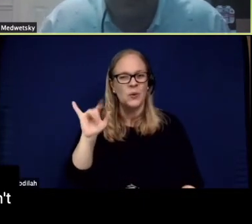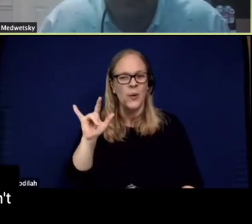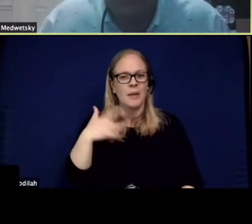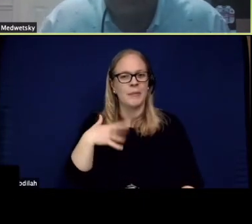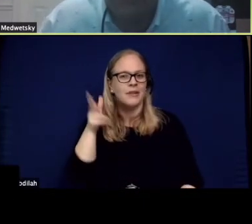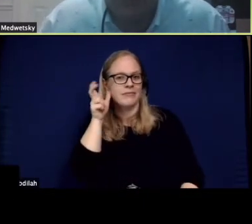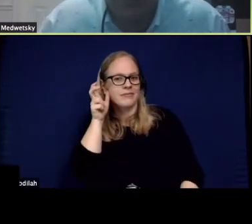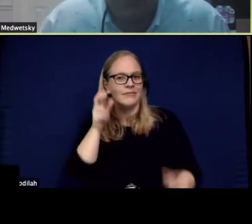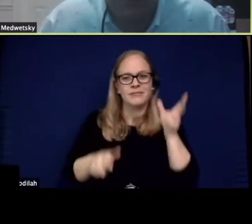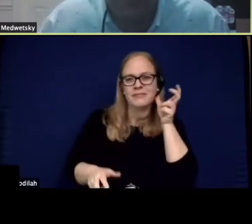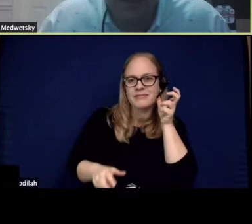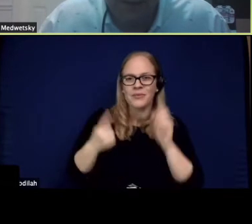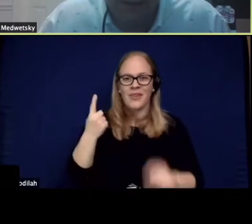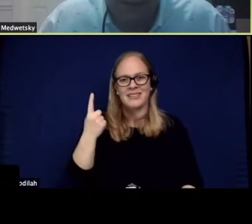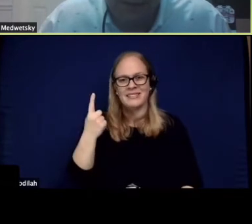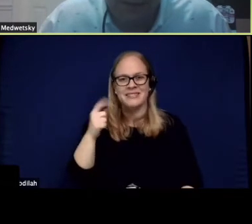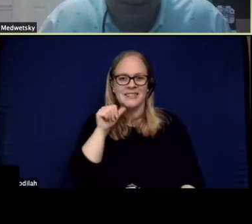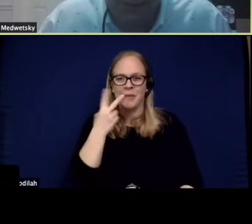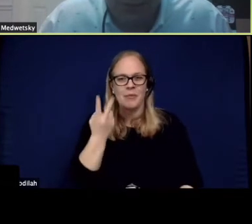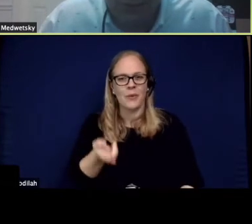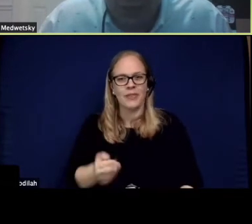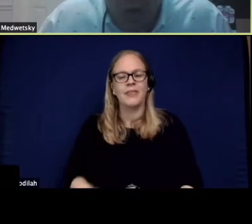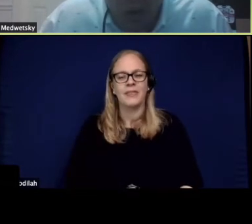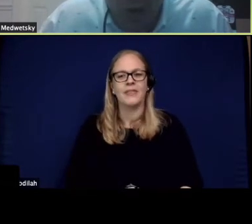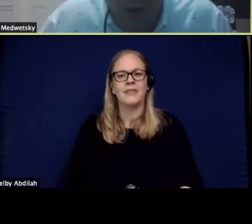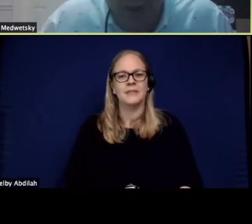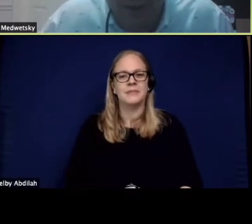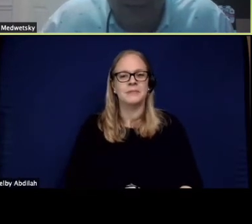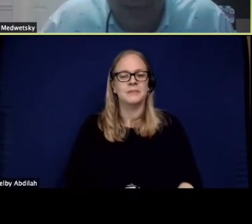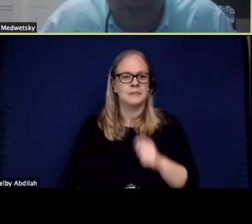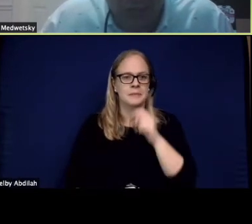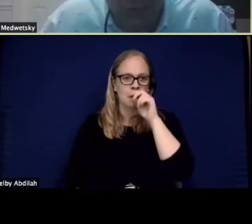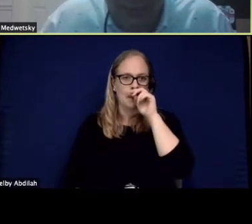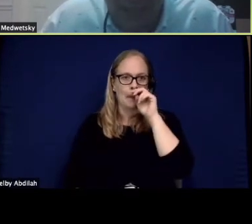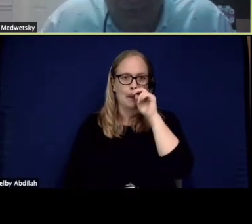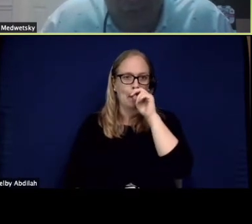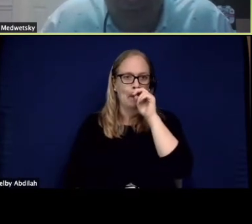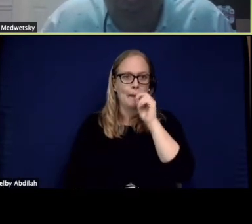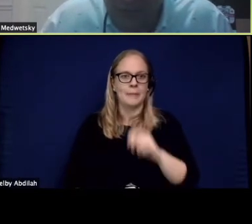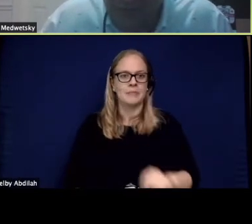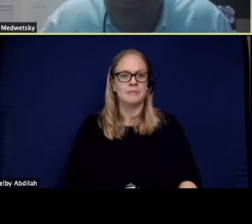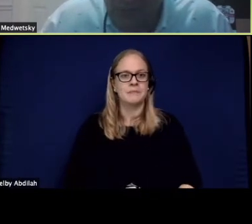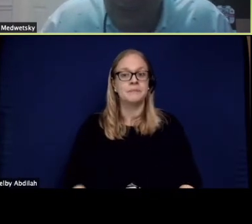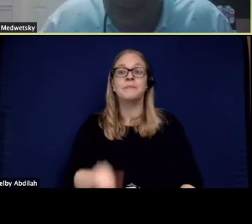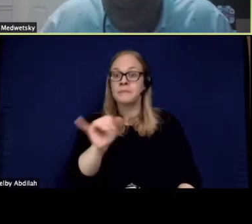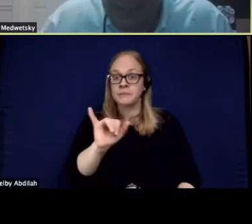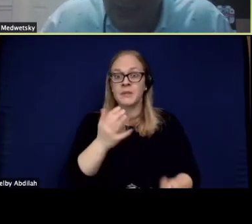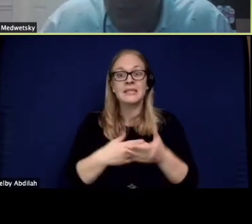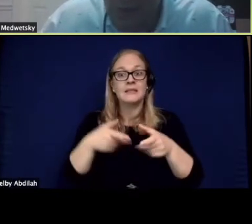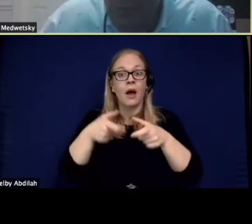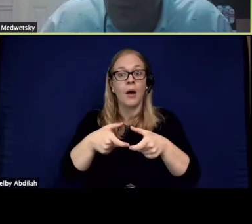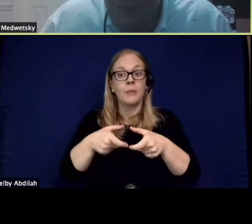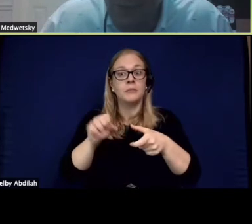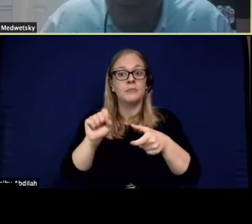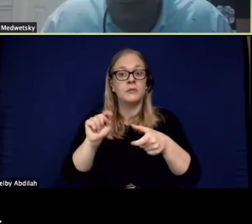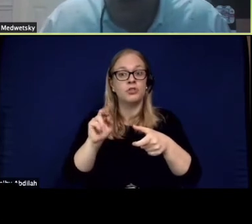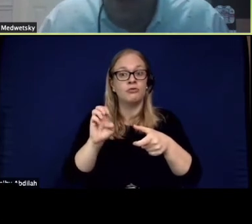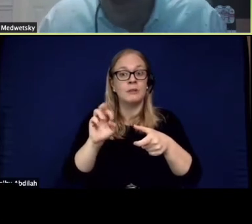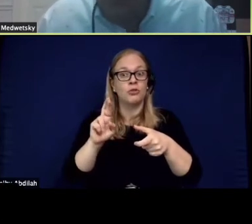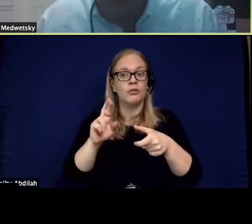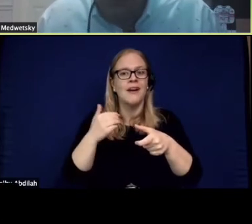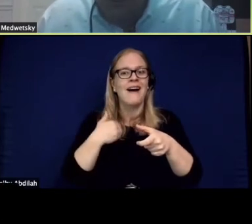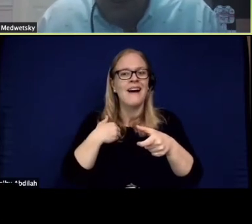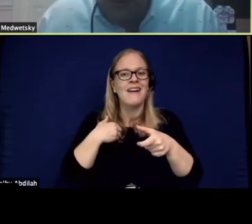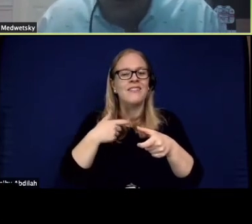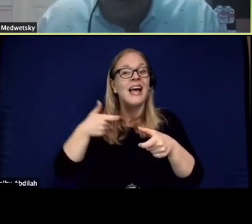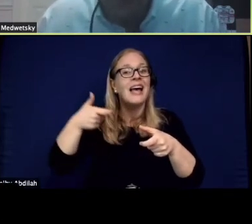hear in a mono, or you don't hear it in a stereo mode. So And also some streamers also function that has a remote mini mic. So I'm